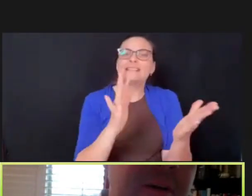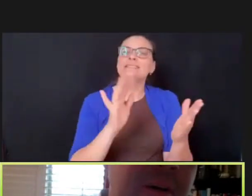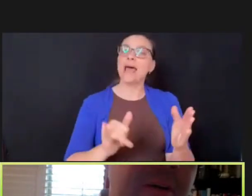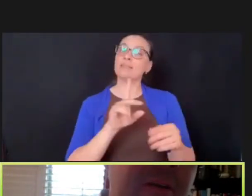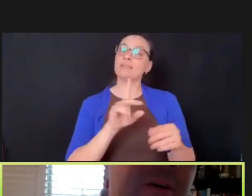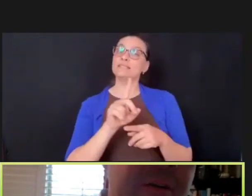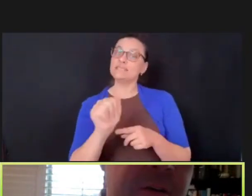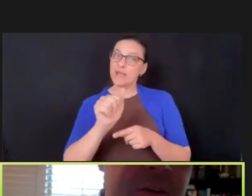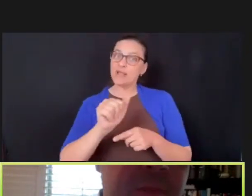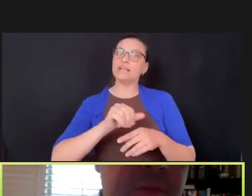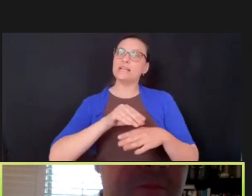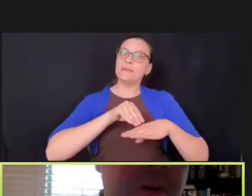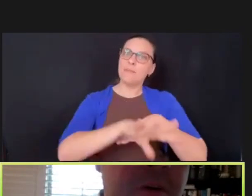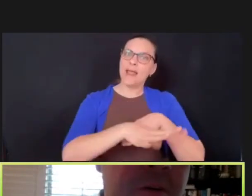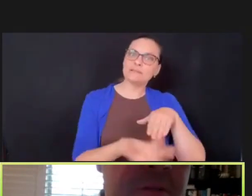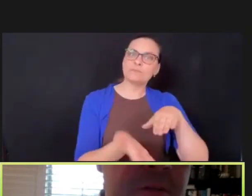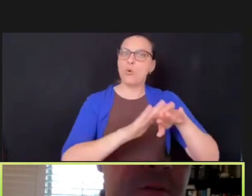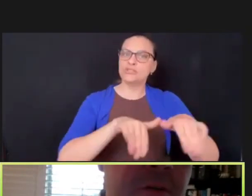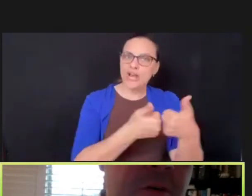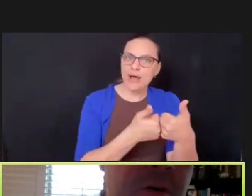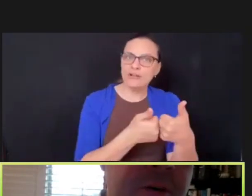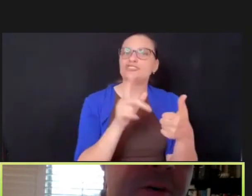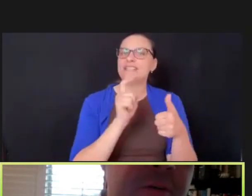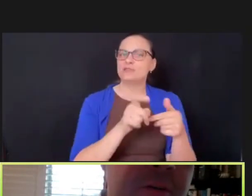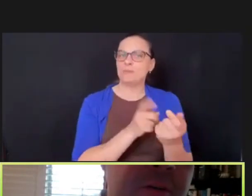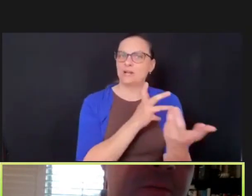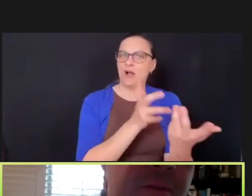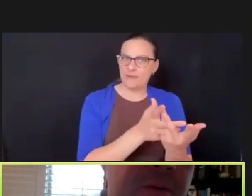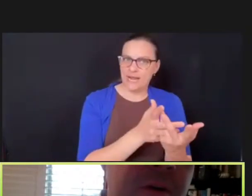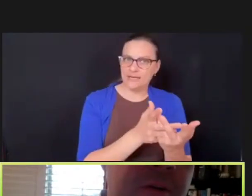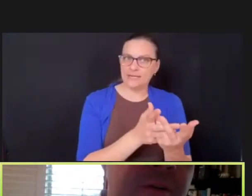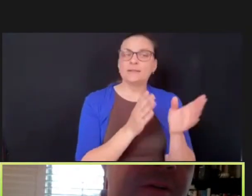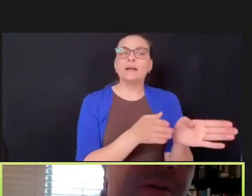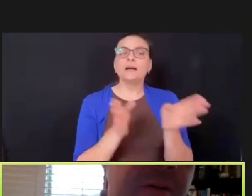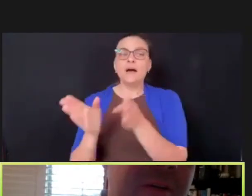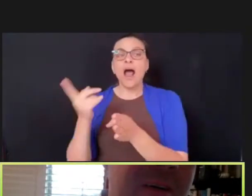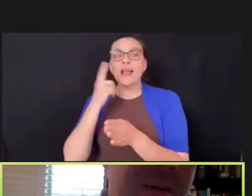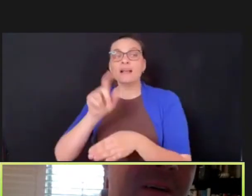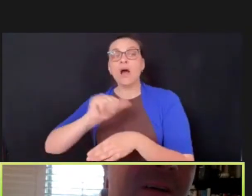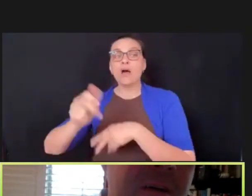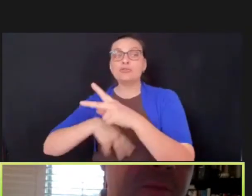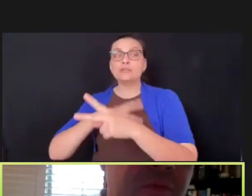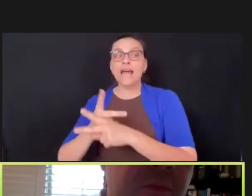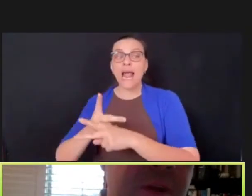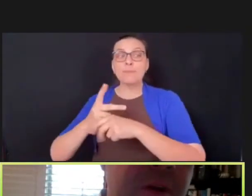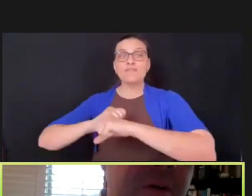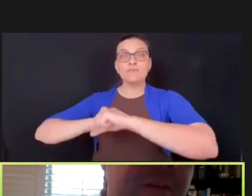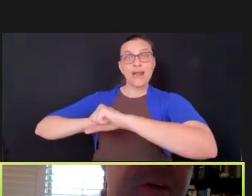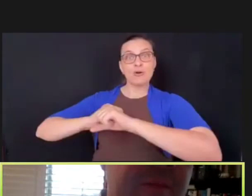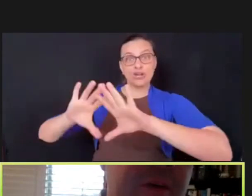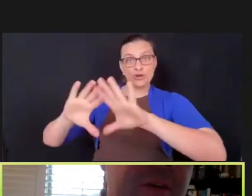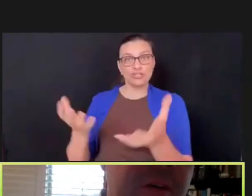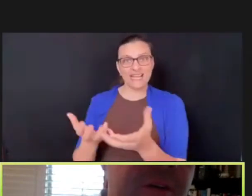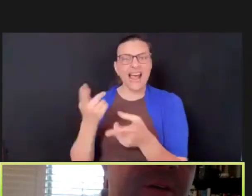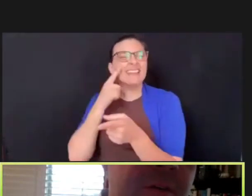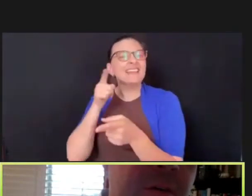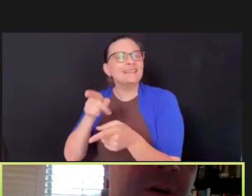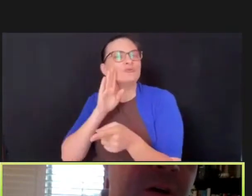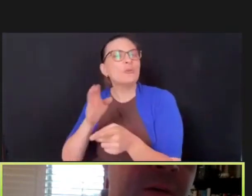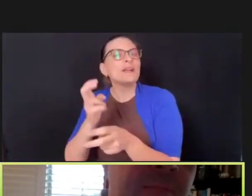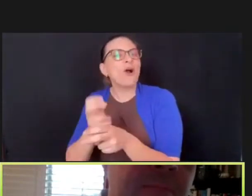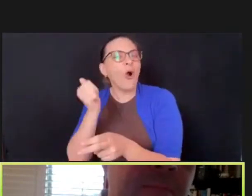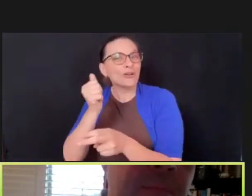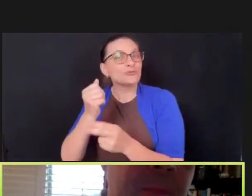accommodated. I think the other type of barriers, and these are a little harder to kind of consider, is more barriers and